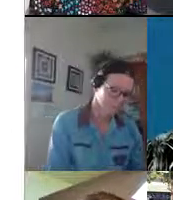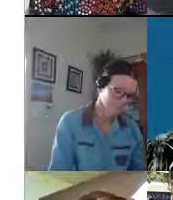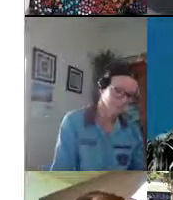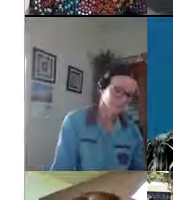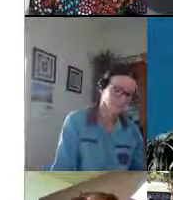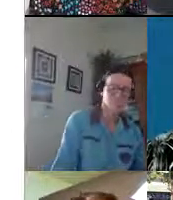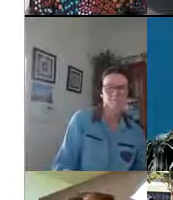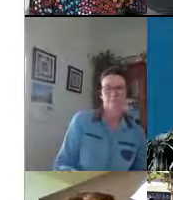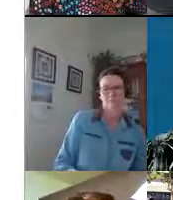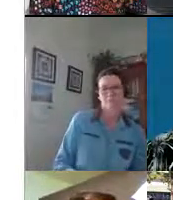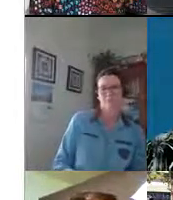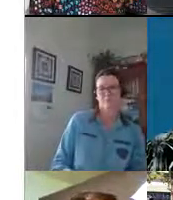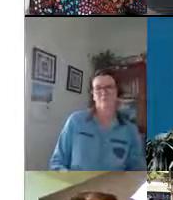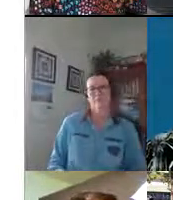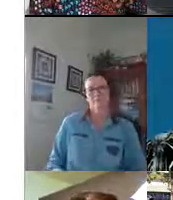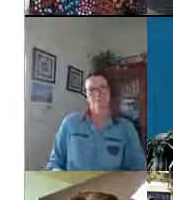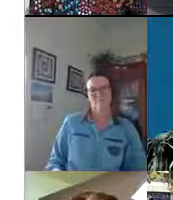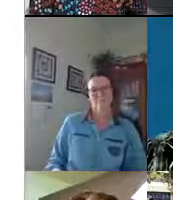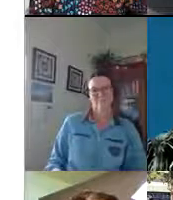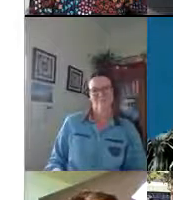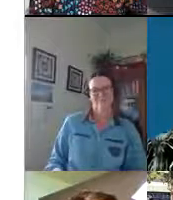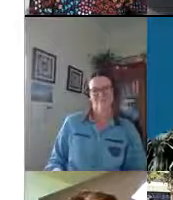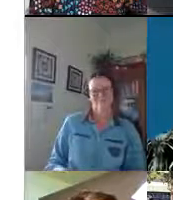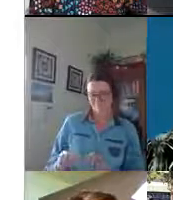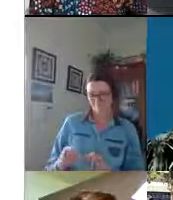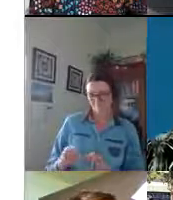town, it's not uncommon that you end up at the end of a line.